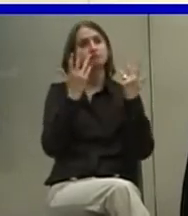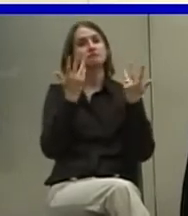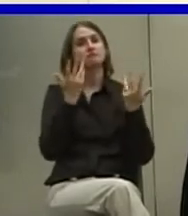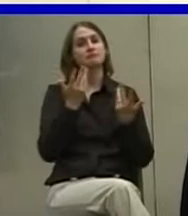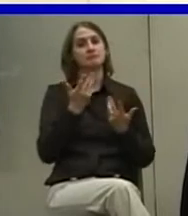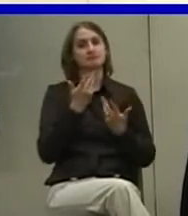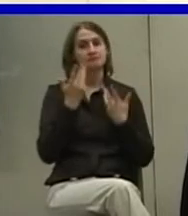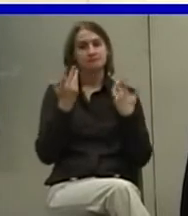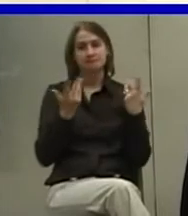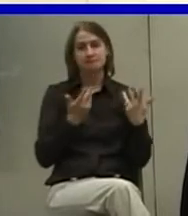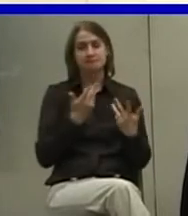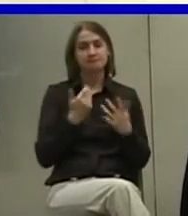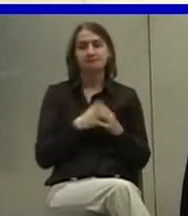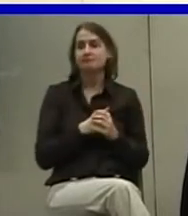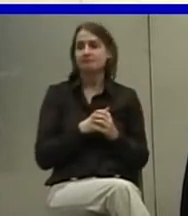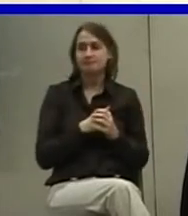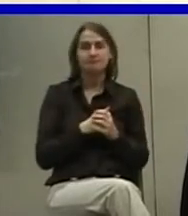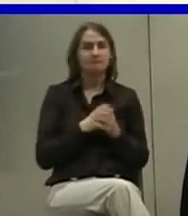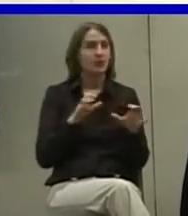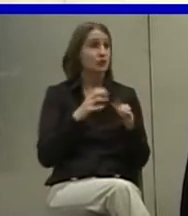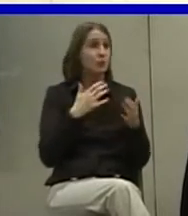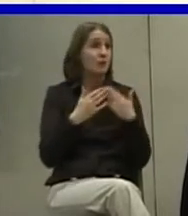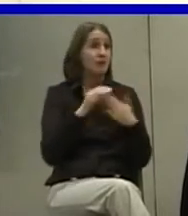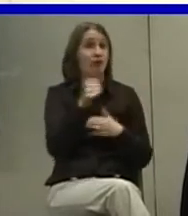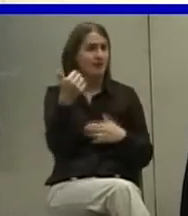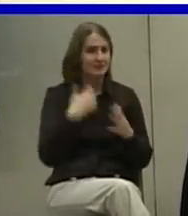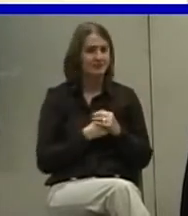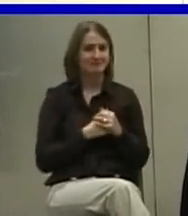and do whatever.